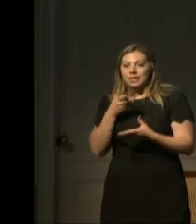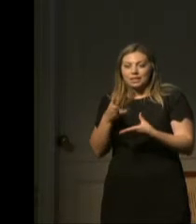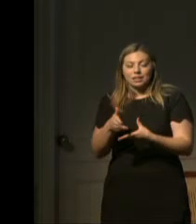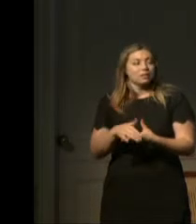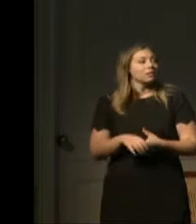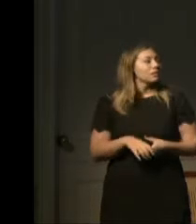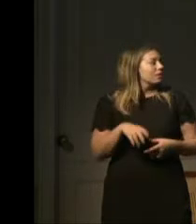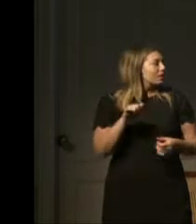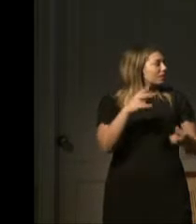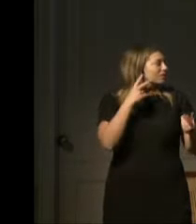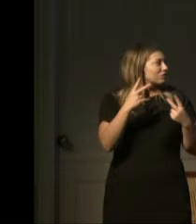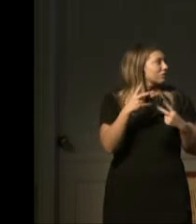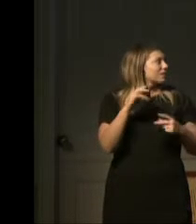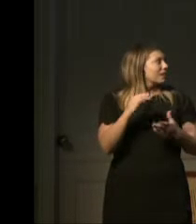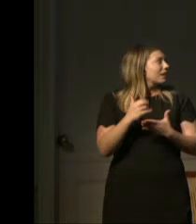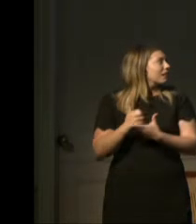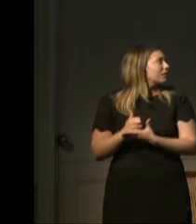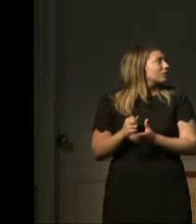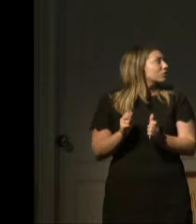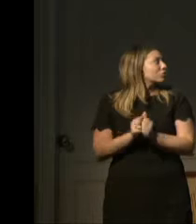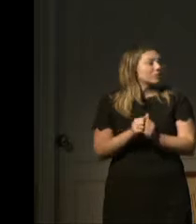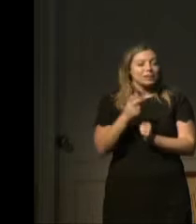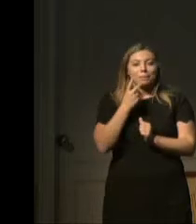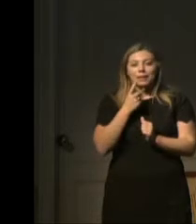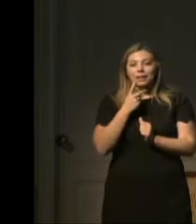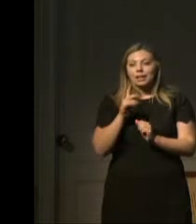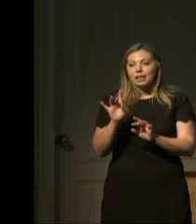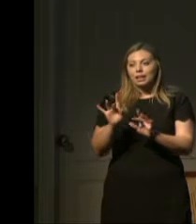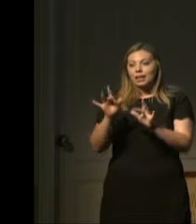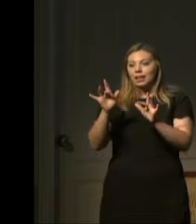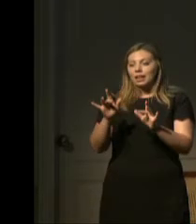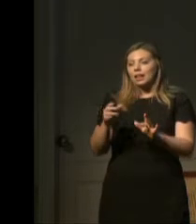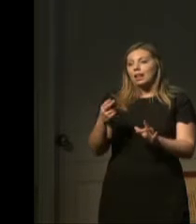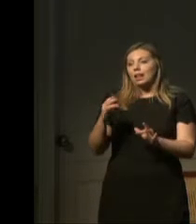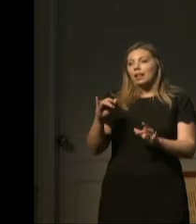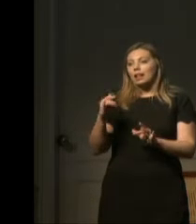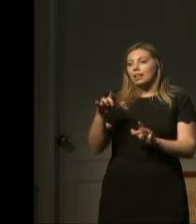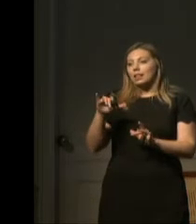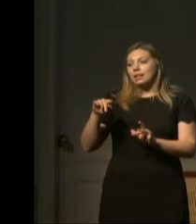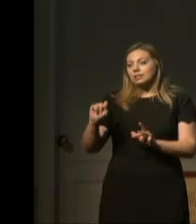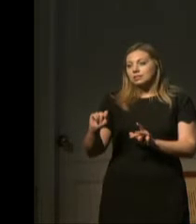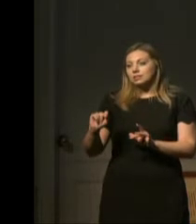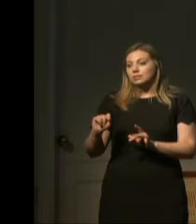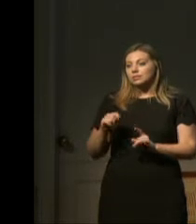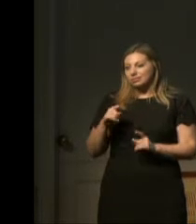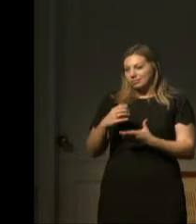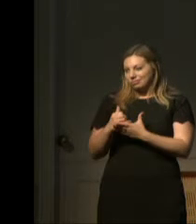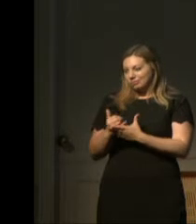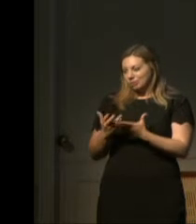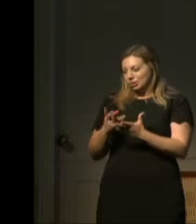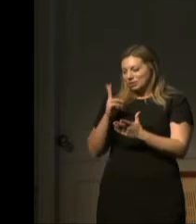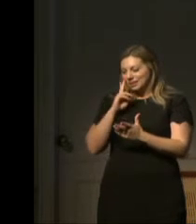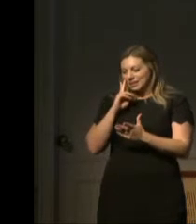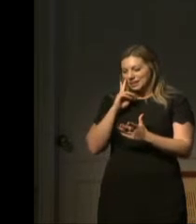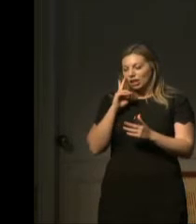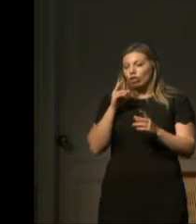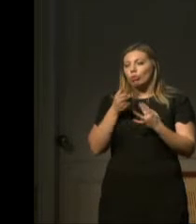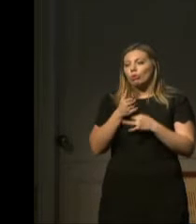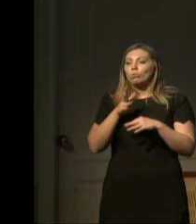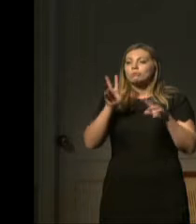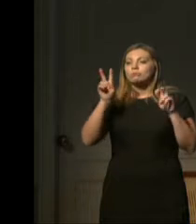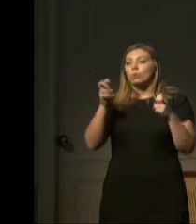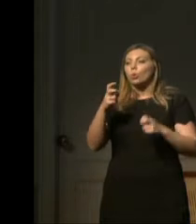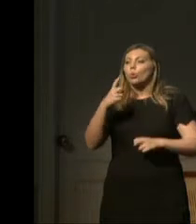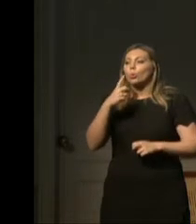a visualization of the collection with pink highlighted. The collection, you might say, through rose-colored glasses.